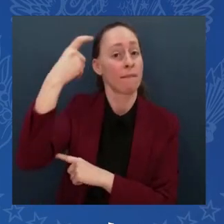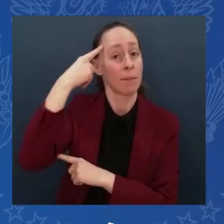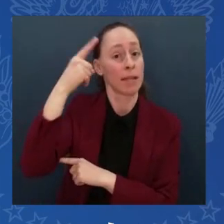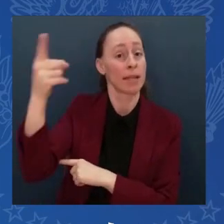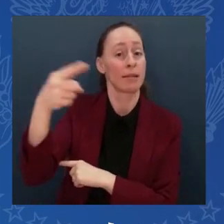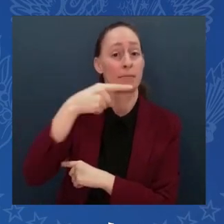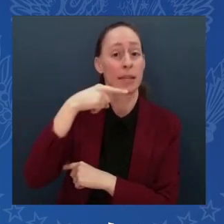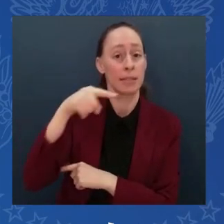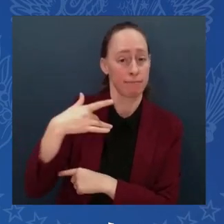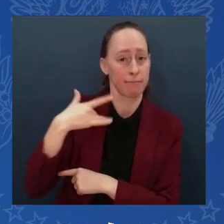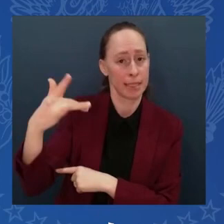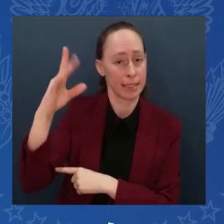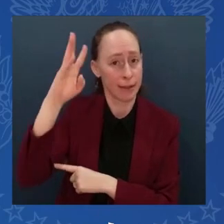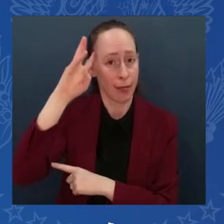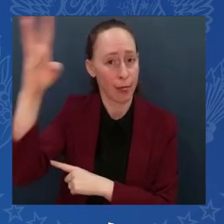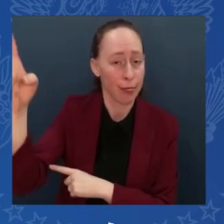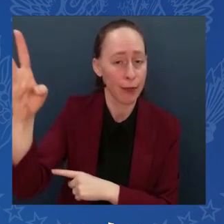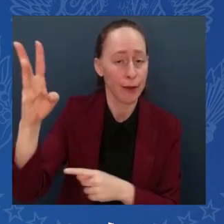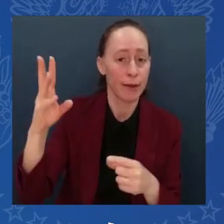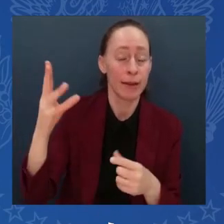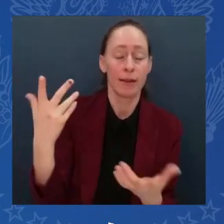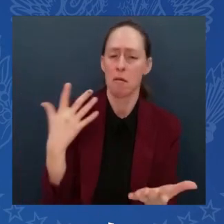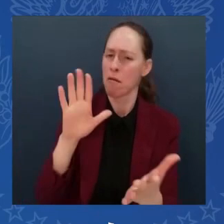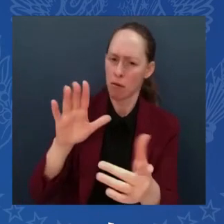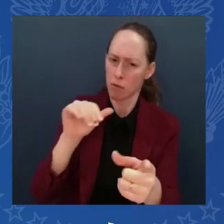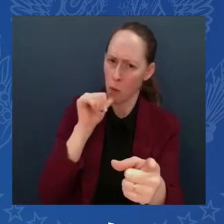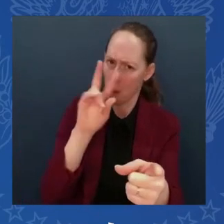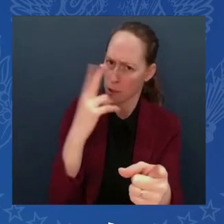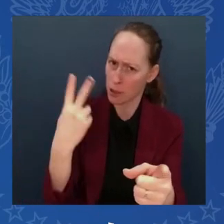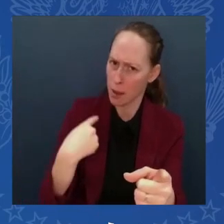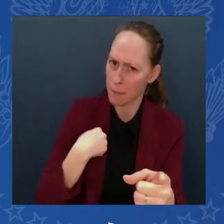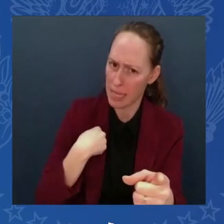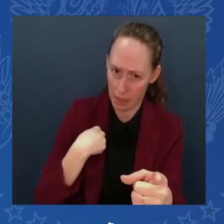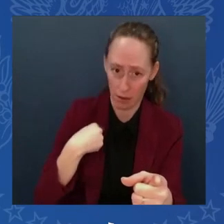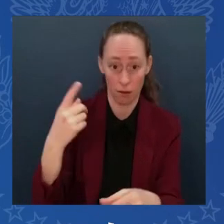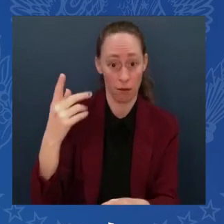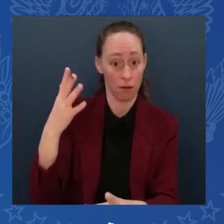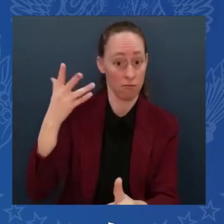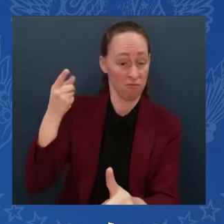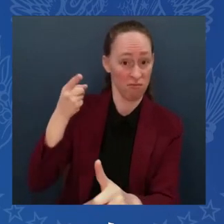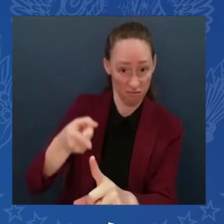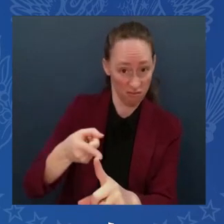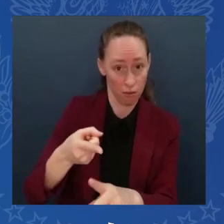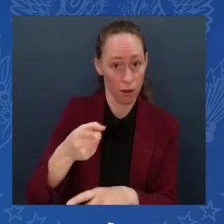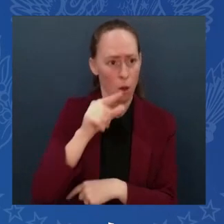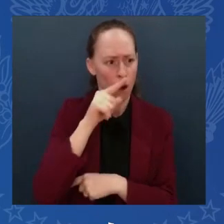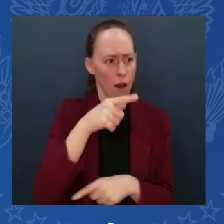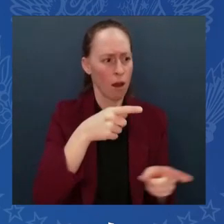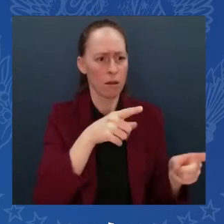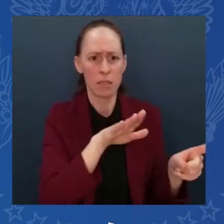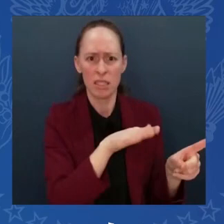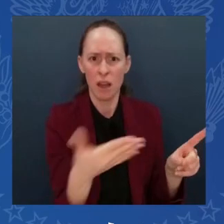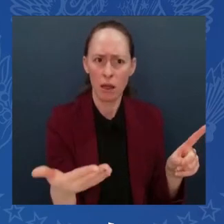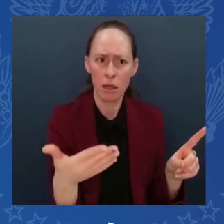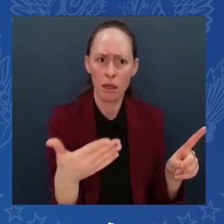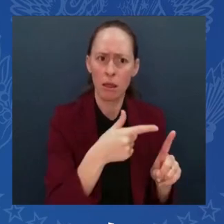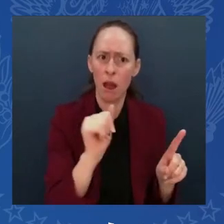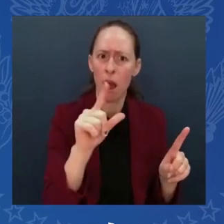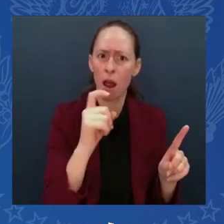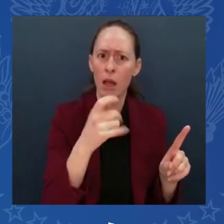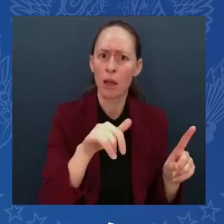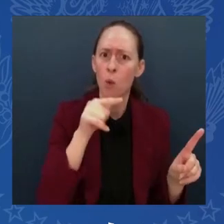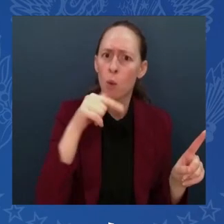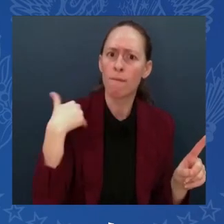Putin is responsible for Navalny's death. Putin is responsible. What has happened to Navalny is yet more